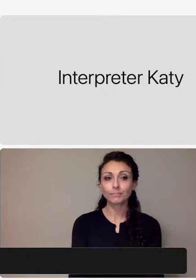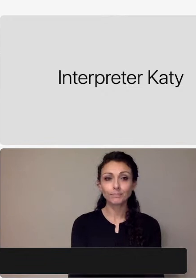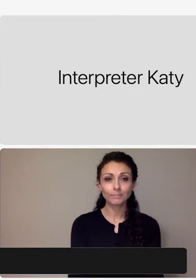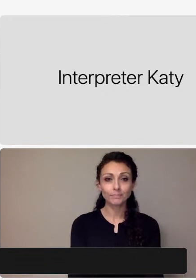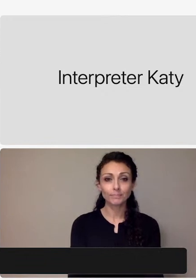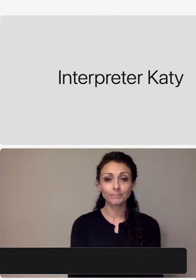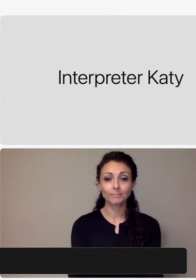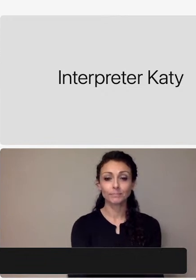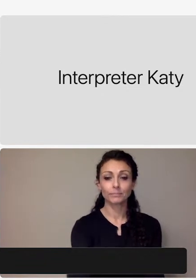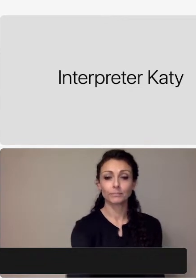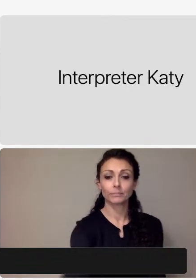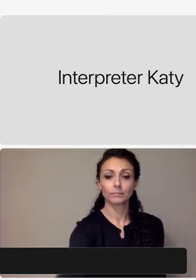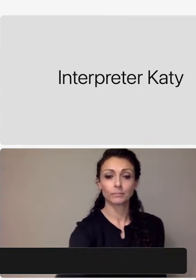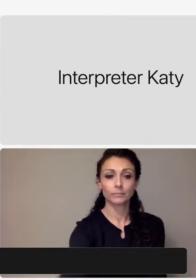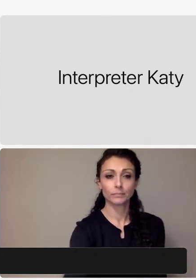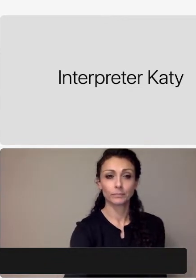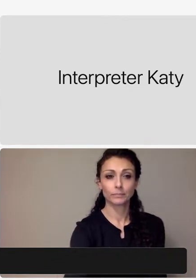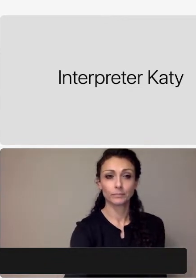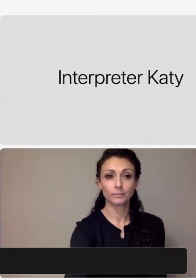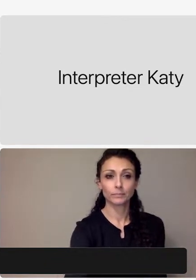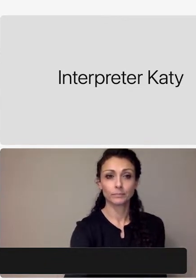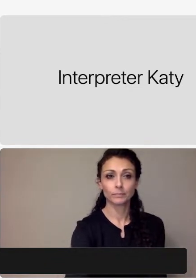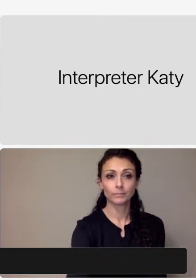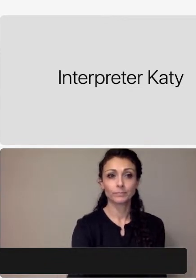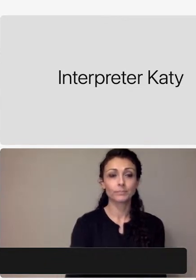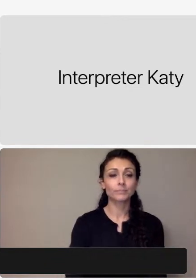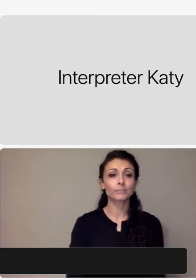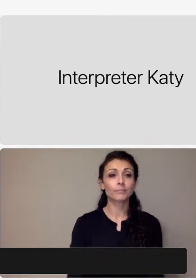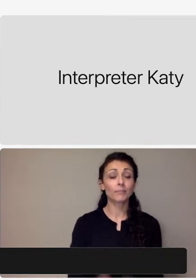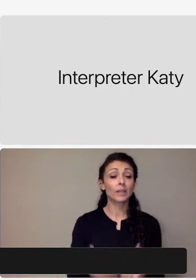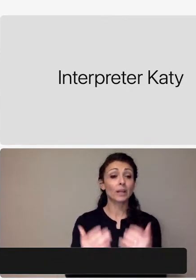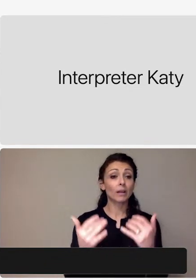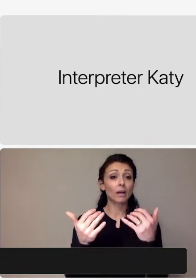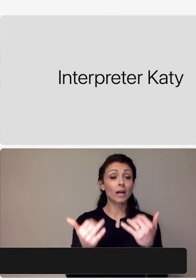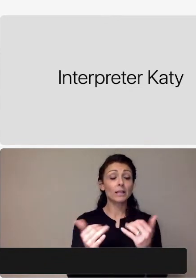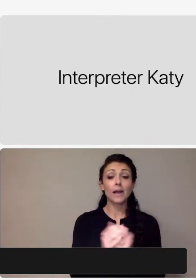moving on to 4.0 public comments